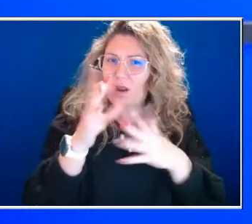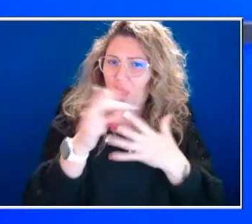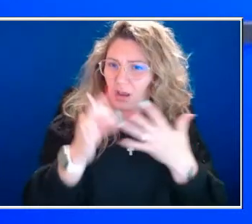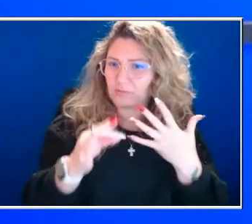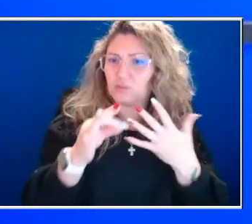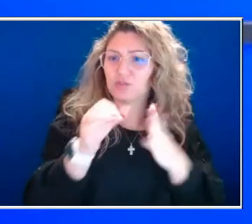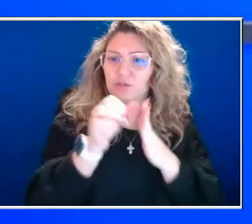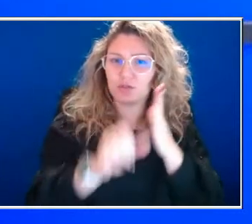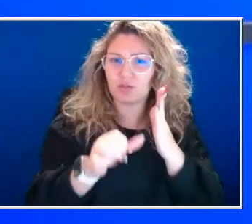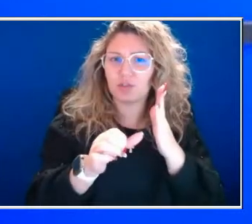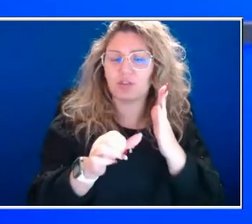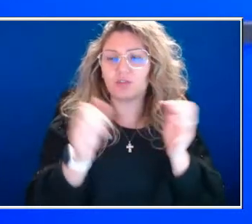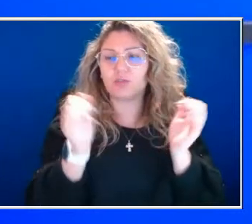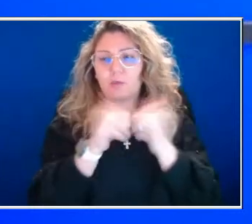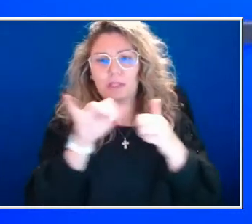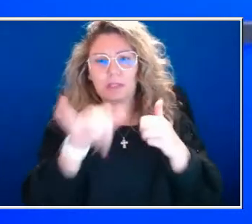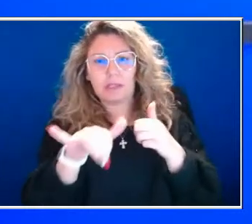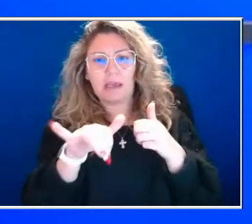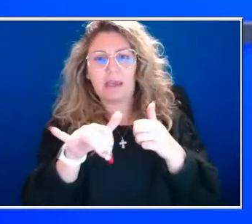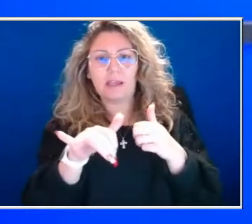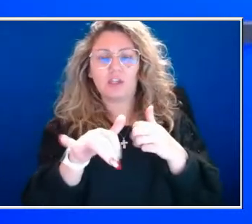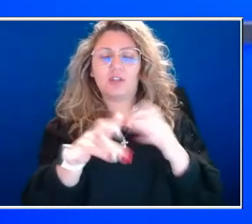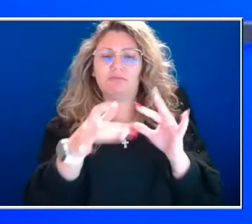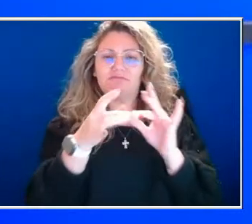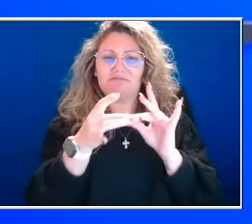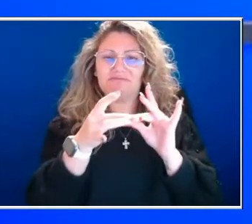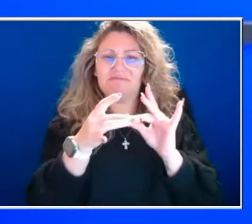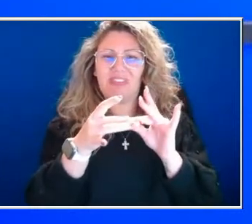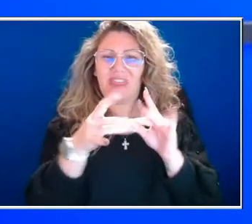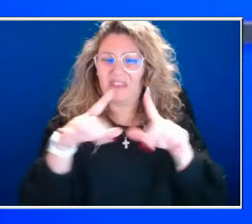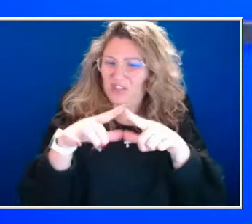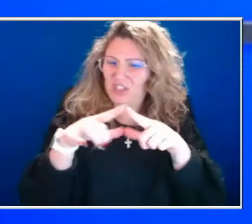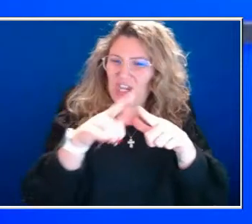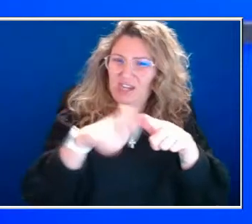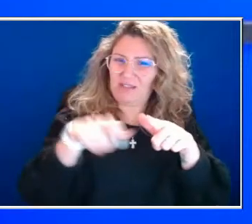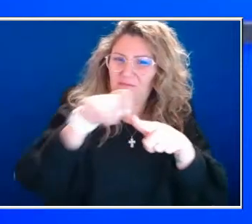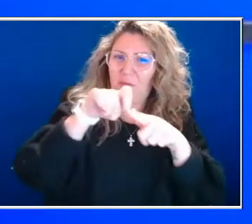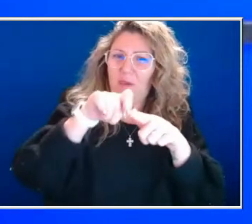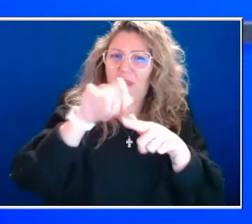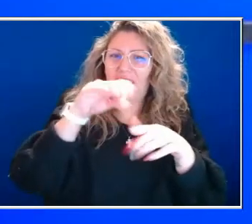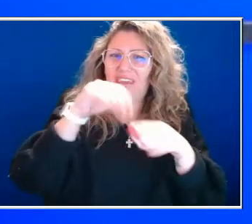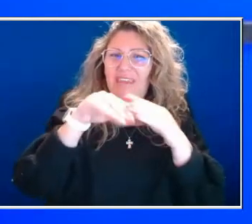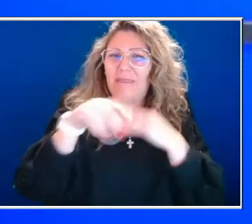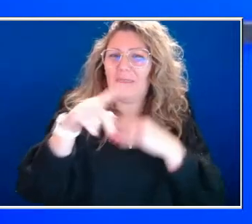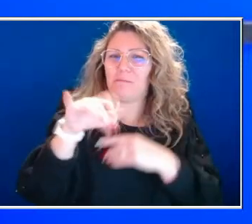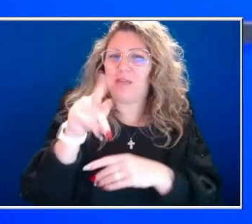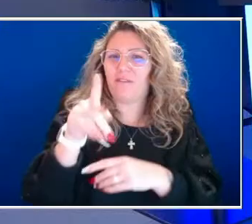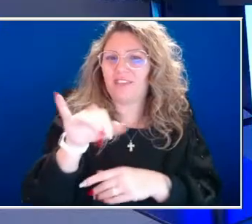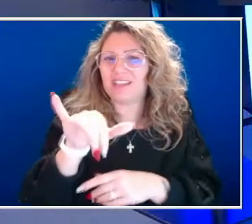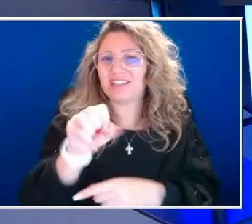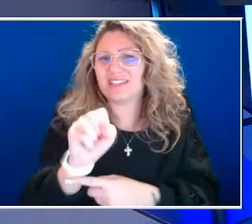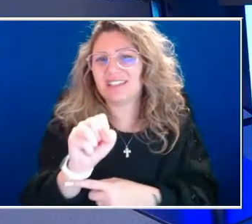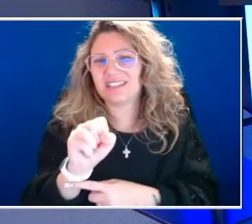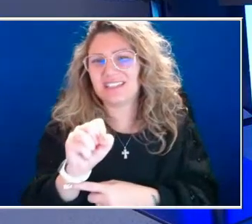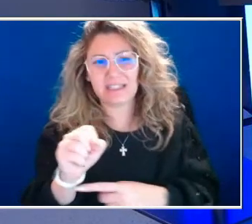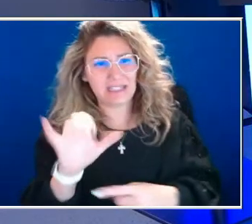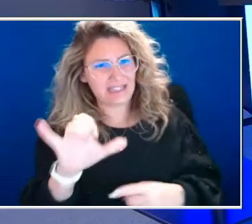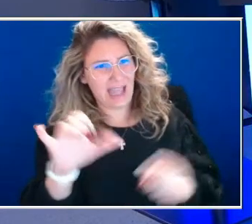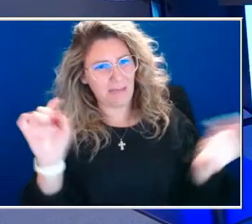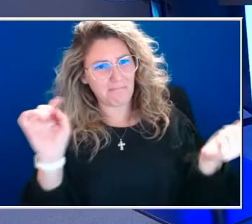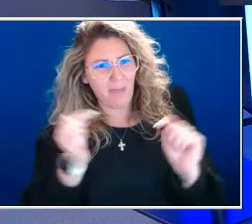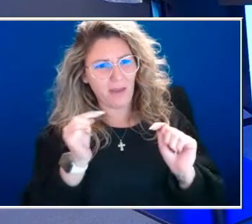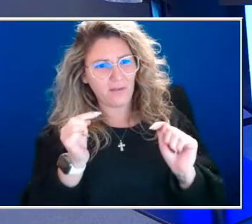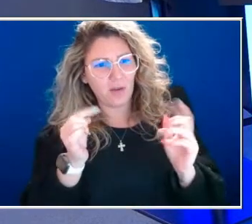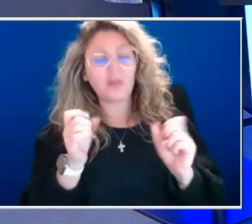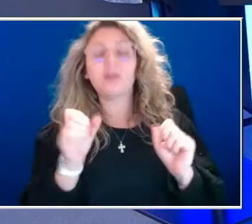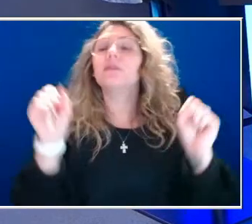have to reattach the top of the vagina back up to some ligaments in the pelvis. That usually involves a hysterectomy. Is this painful? It can be